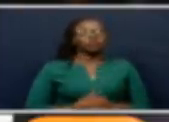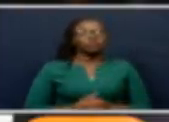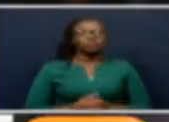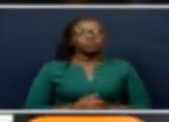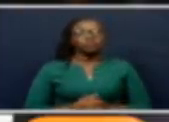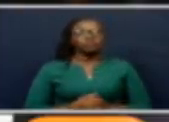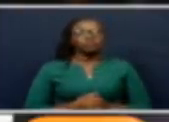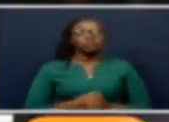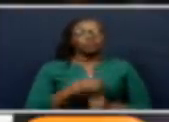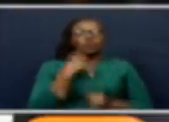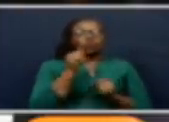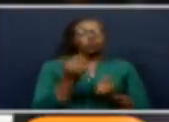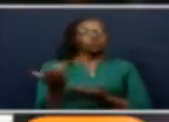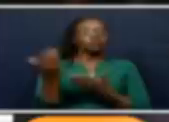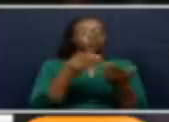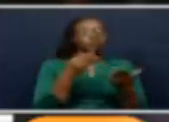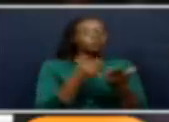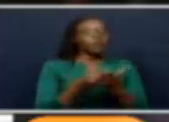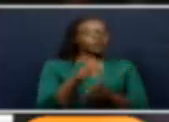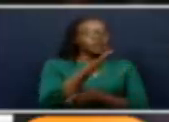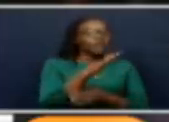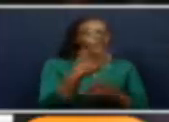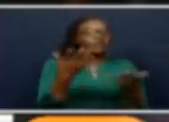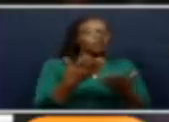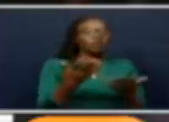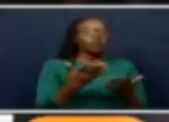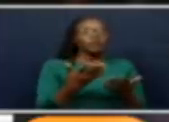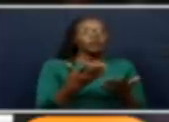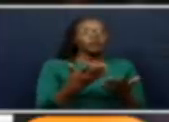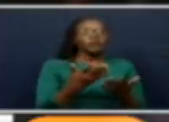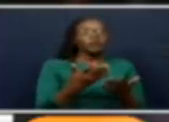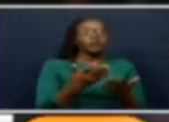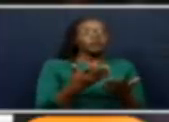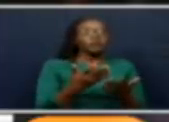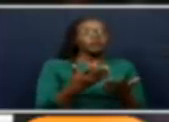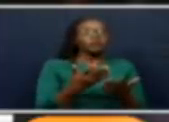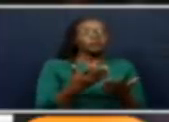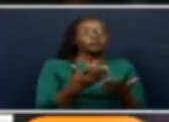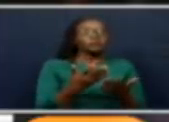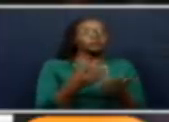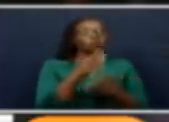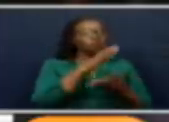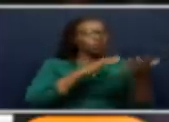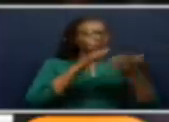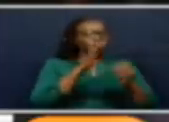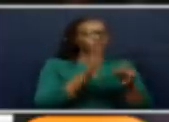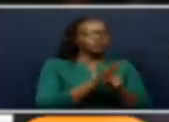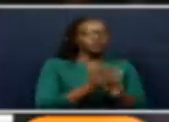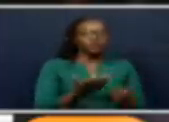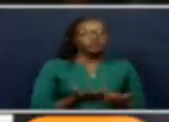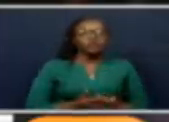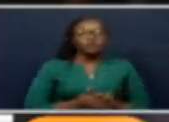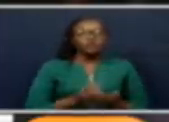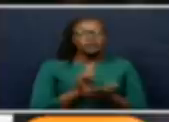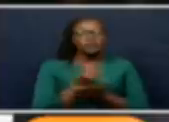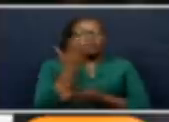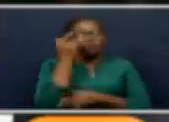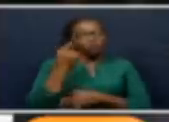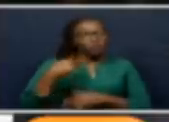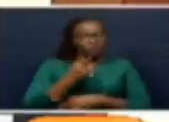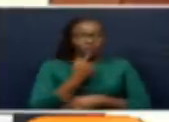Who will bring money in a place where, you know, there is no head or a tail? So that is why we are